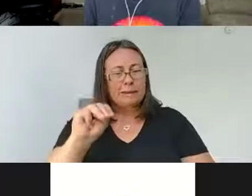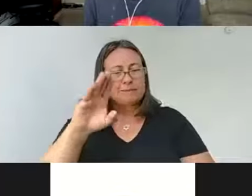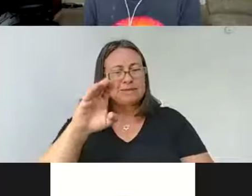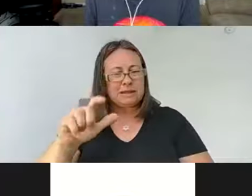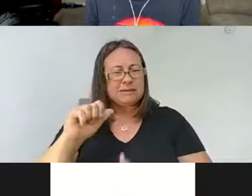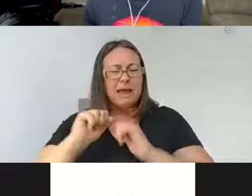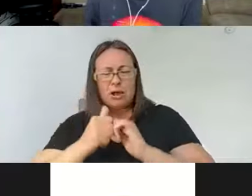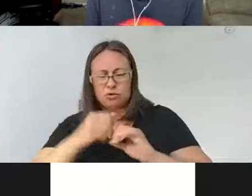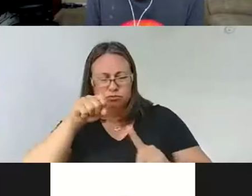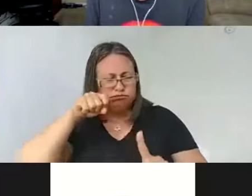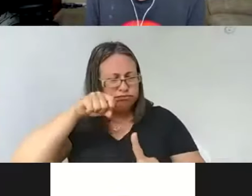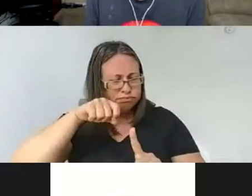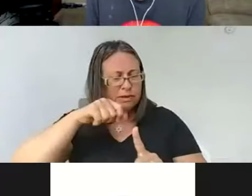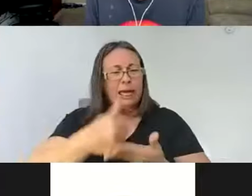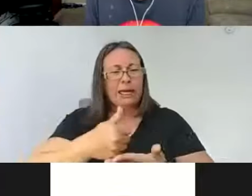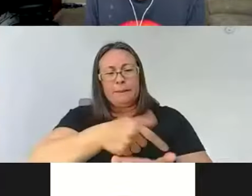brain.